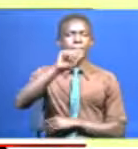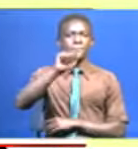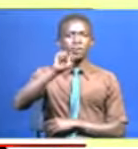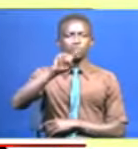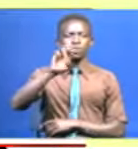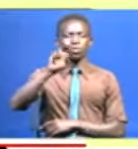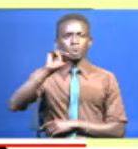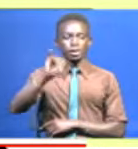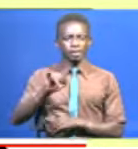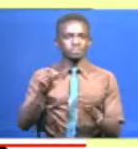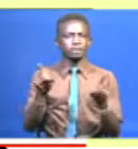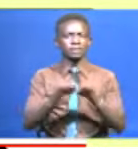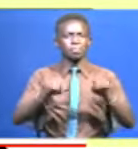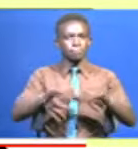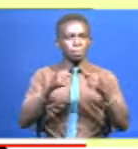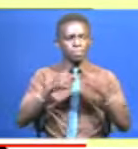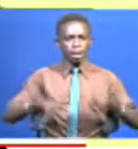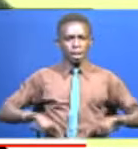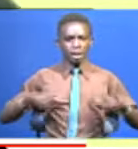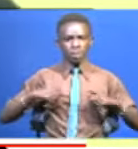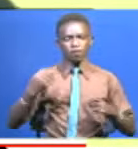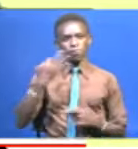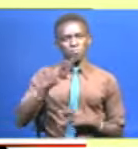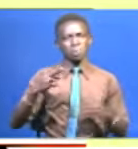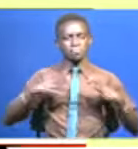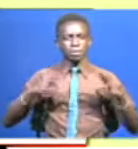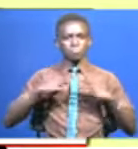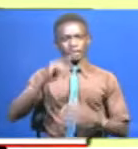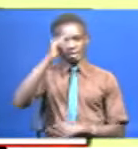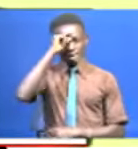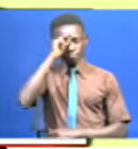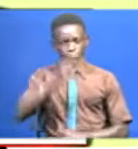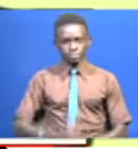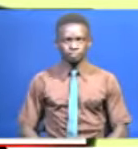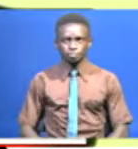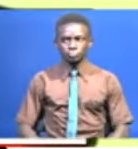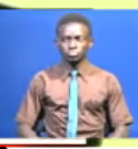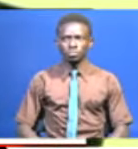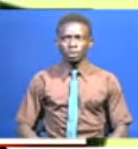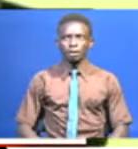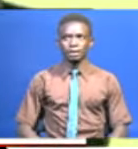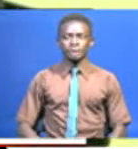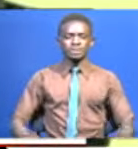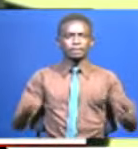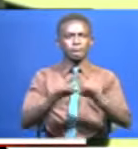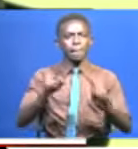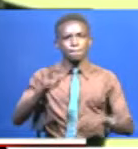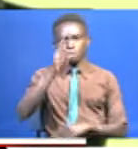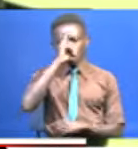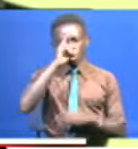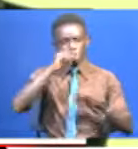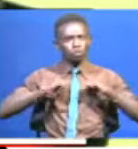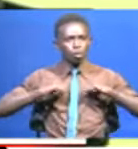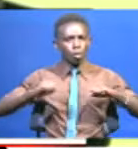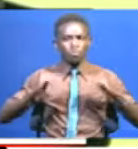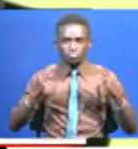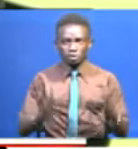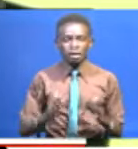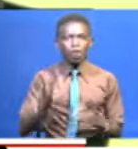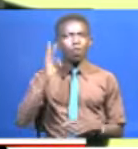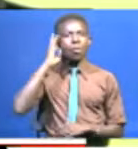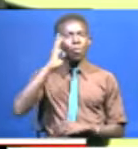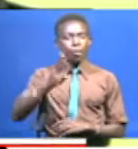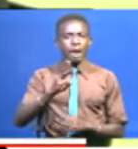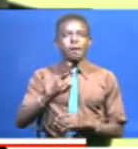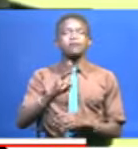public. That the investigative officer shall inform the respondent of his rights